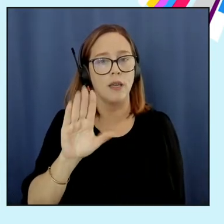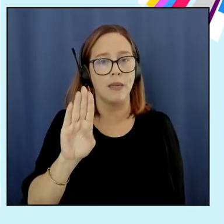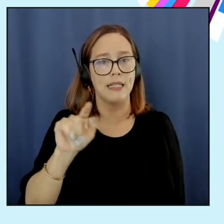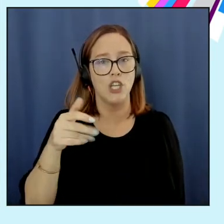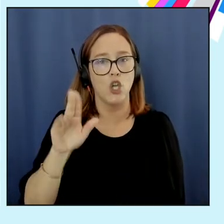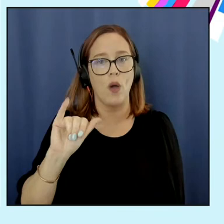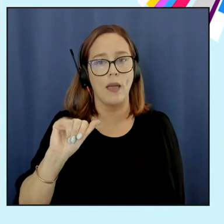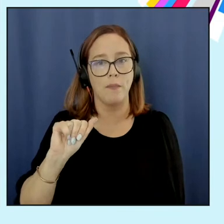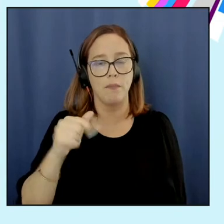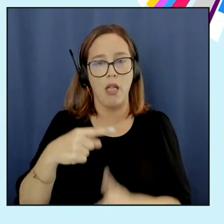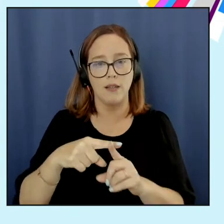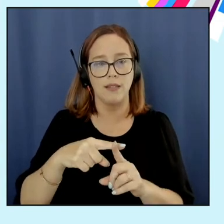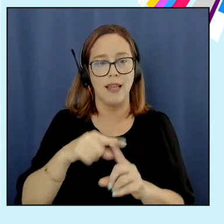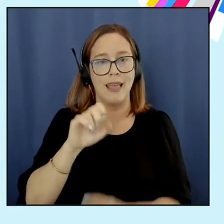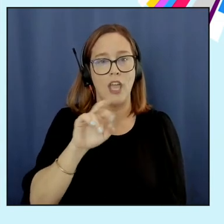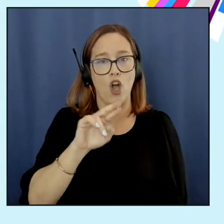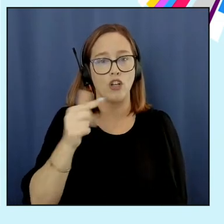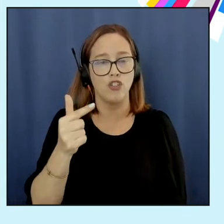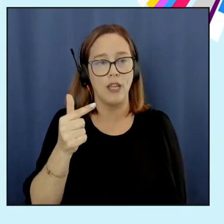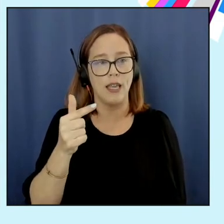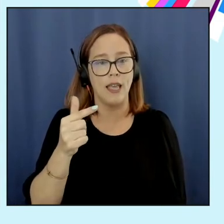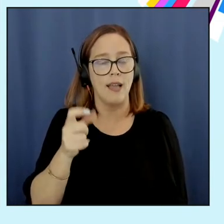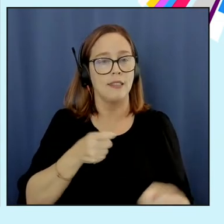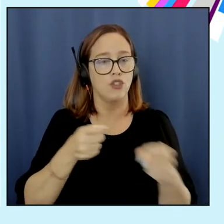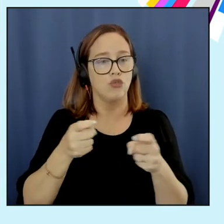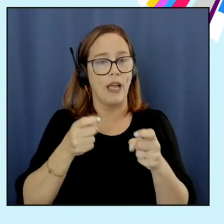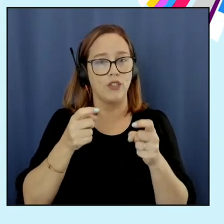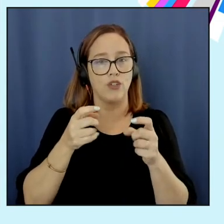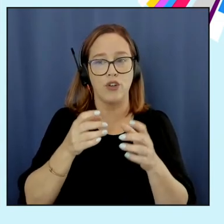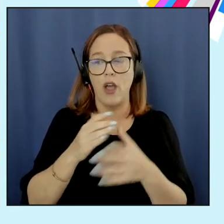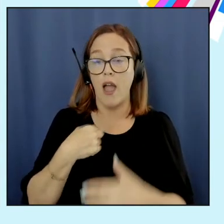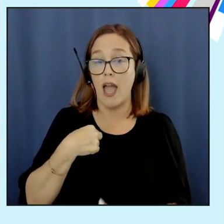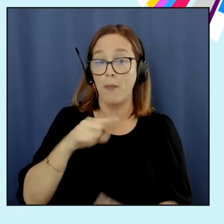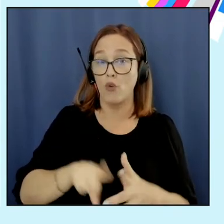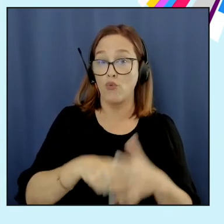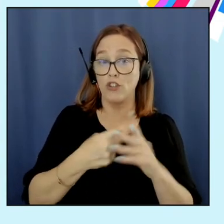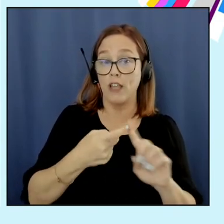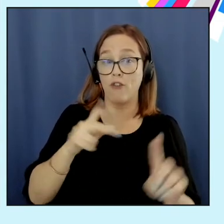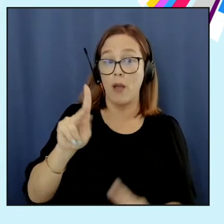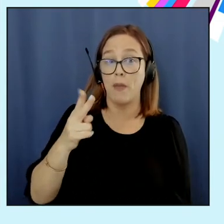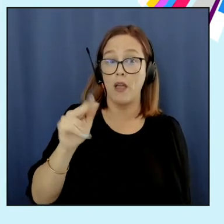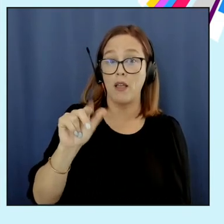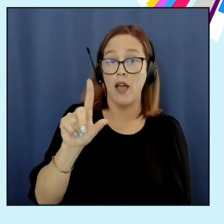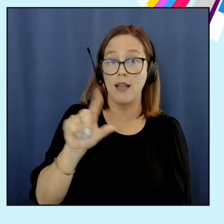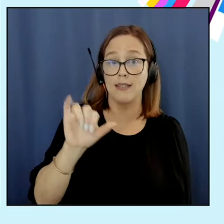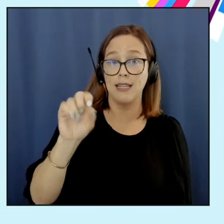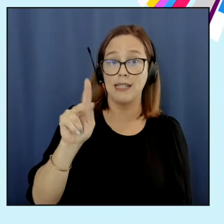a policy co-director. I'm originally from Kazakhstan and I live and work in Czech Republic.